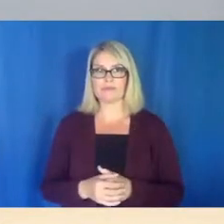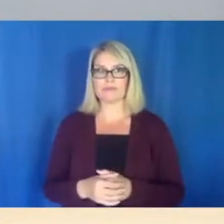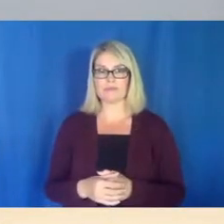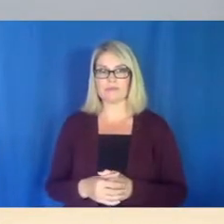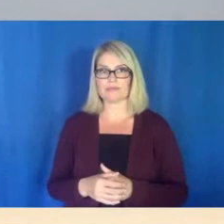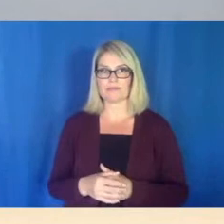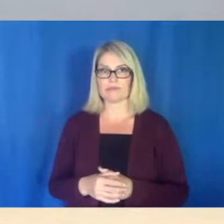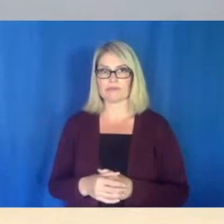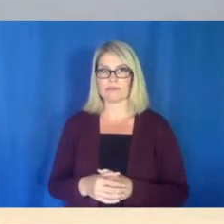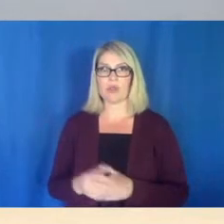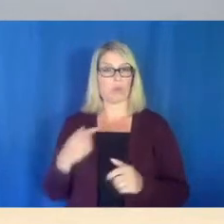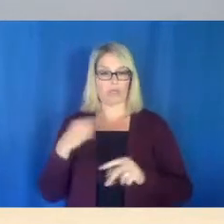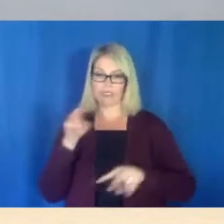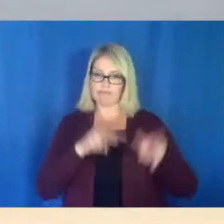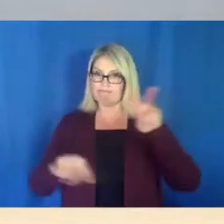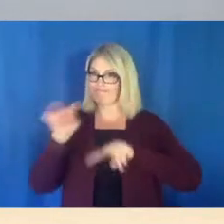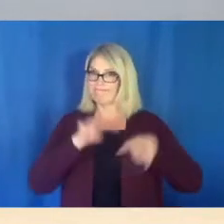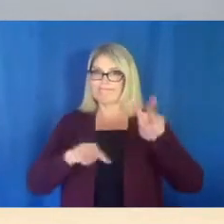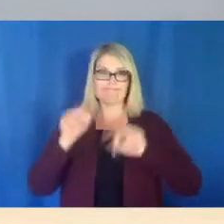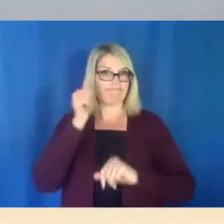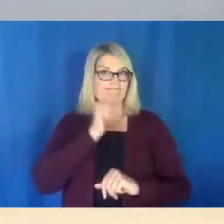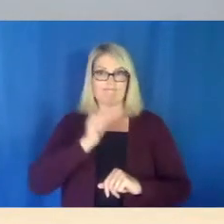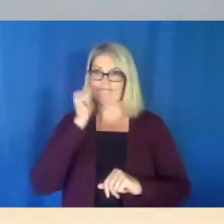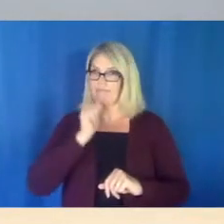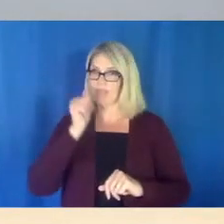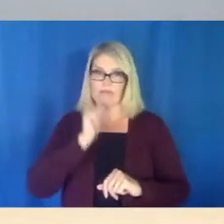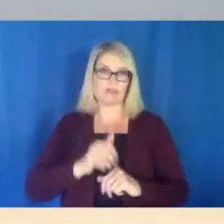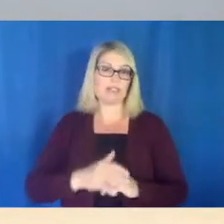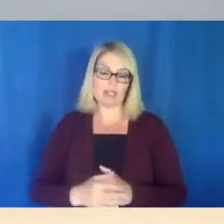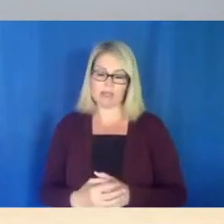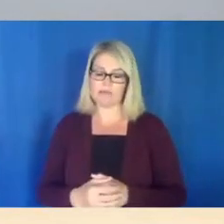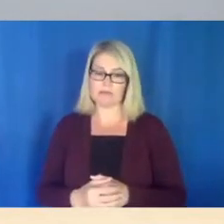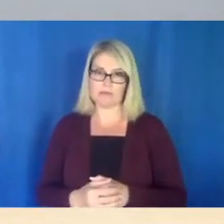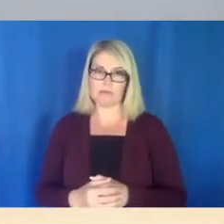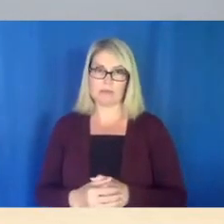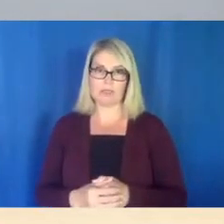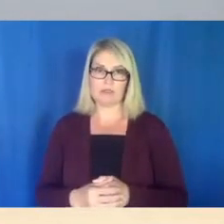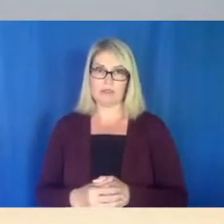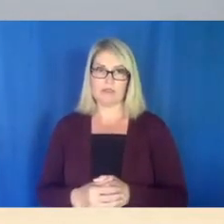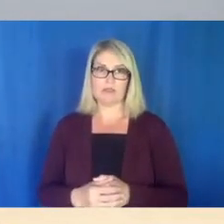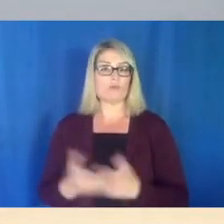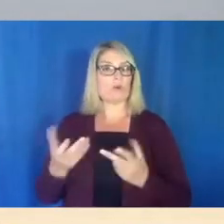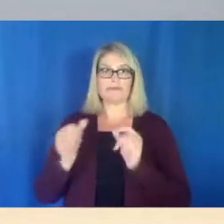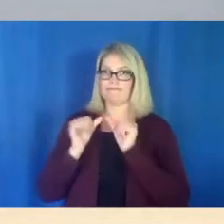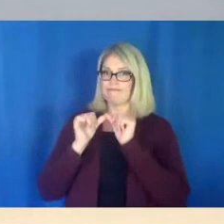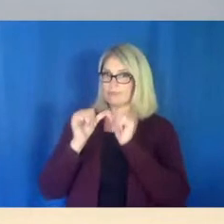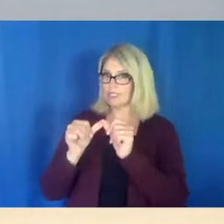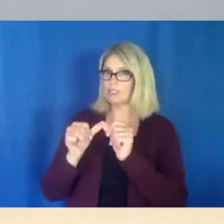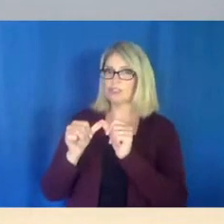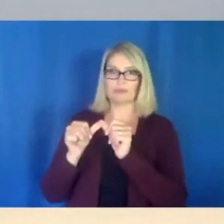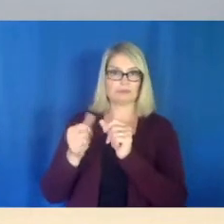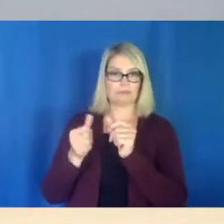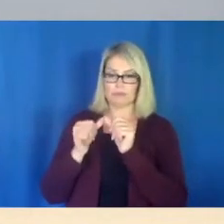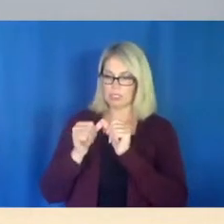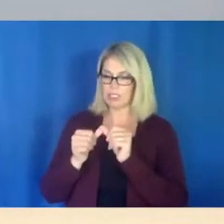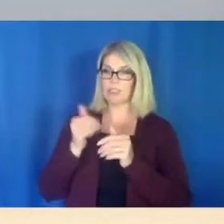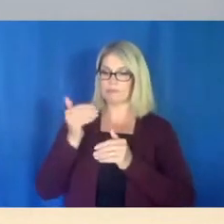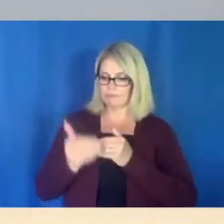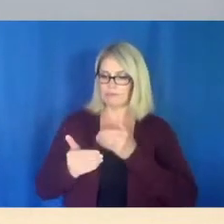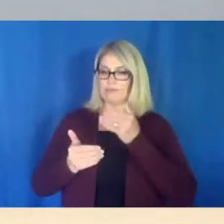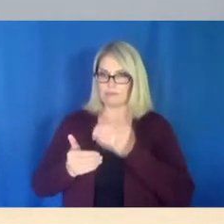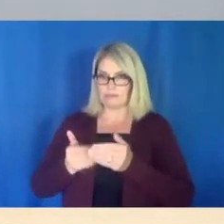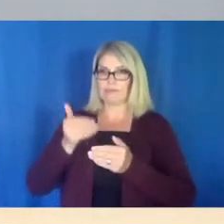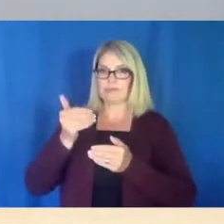all the time and trying to make sure that we continue to take steps, and we